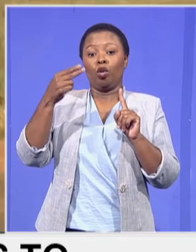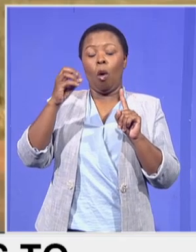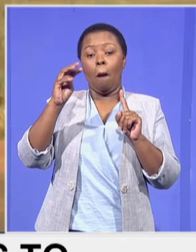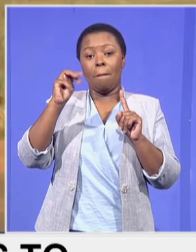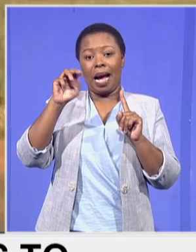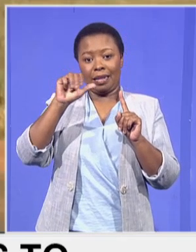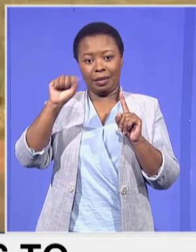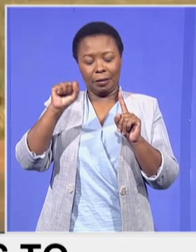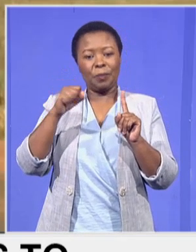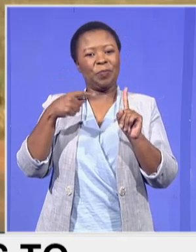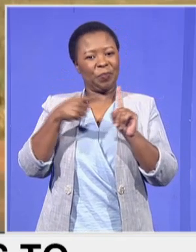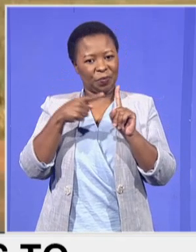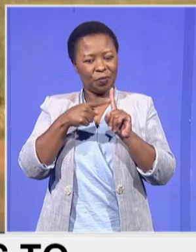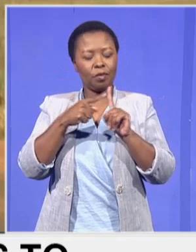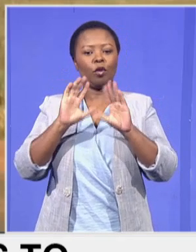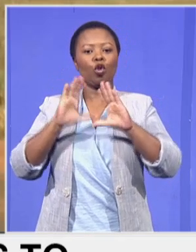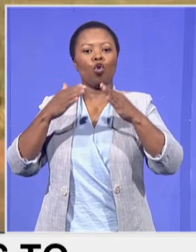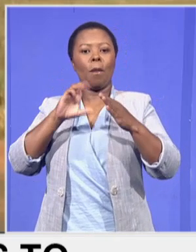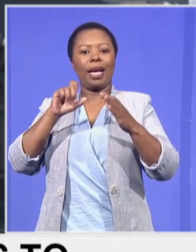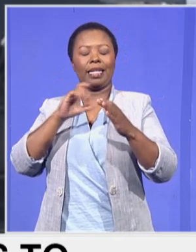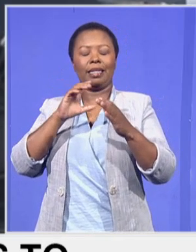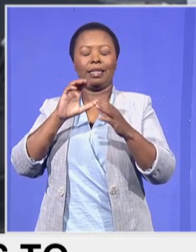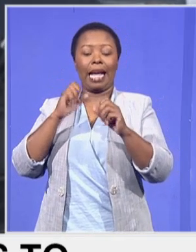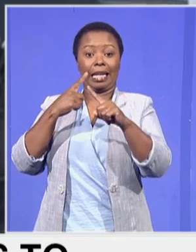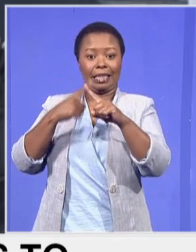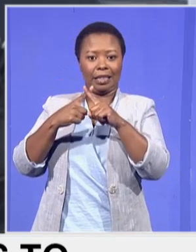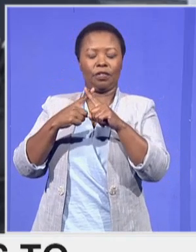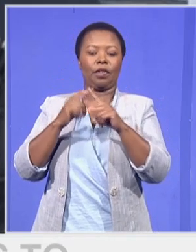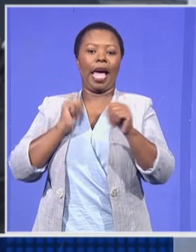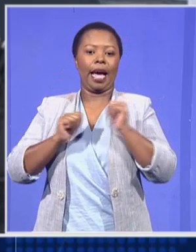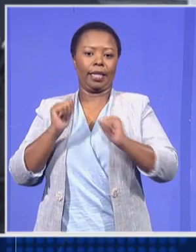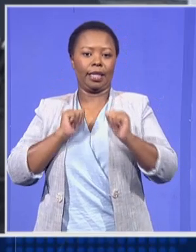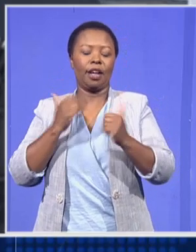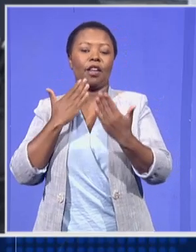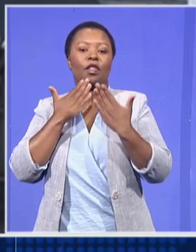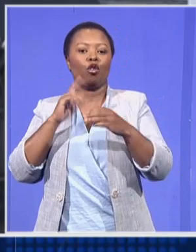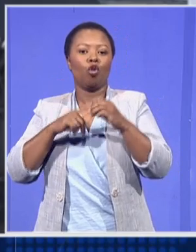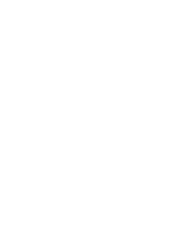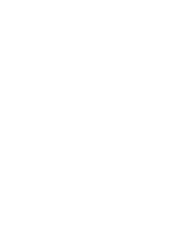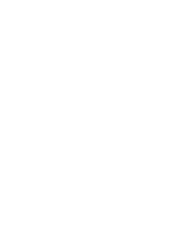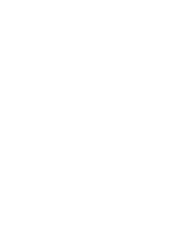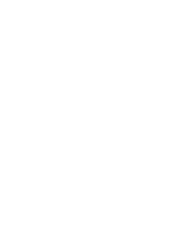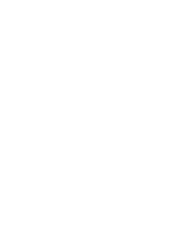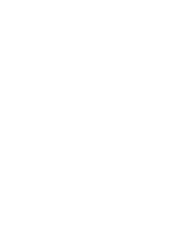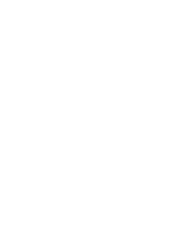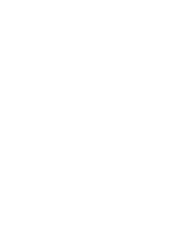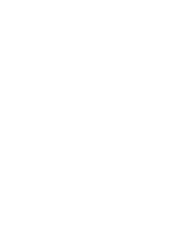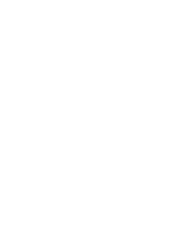Eskom for Generation, thank you very much for joining us here on The Agenda. Appreciate